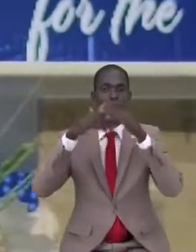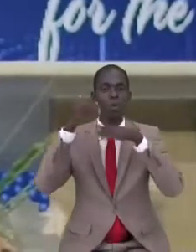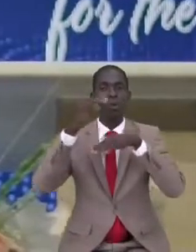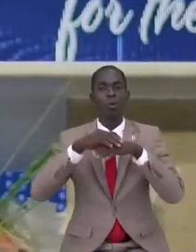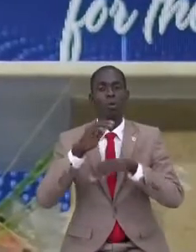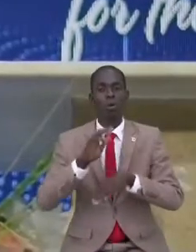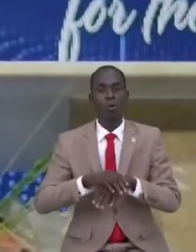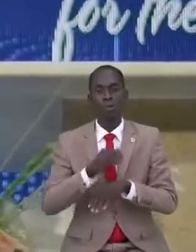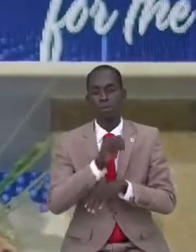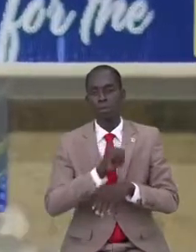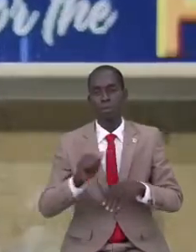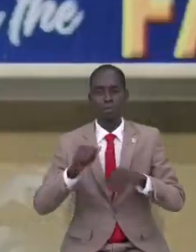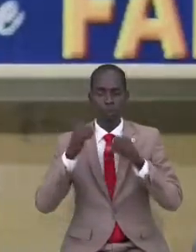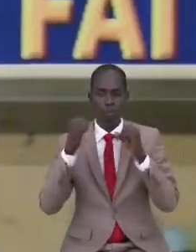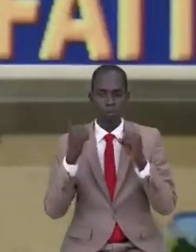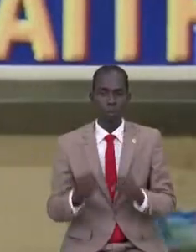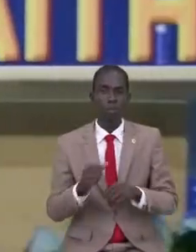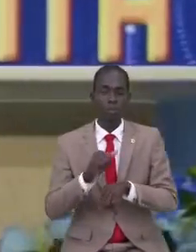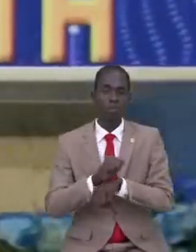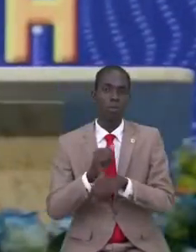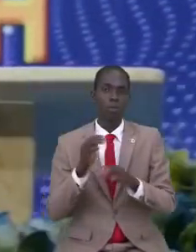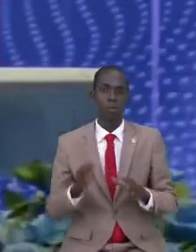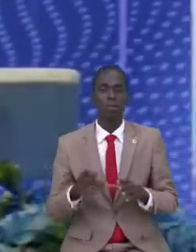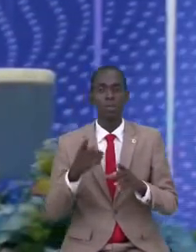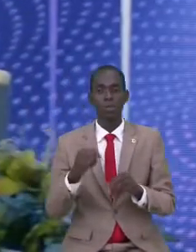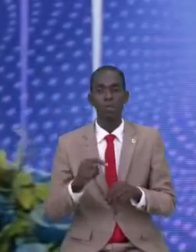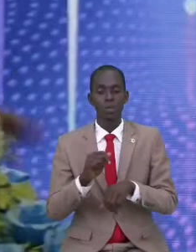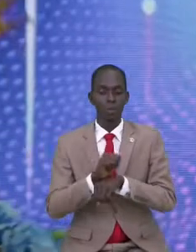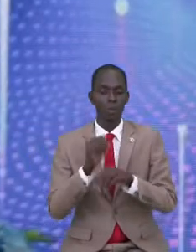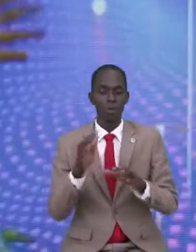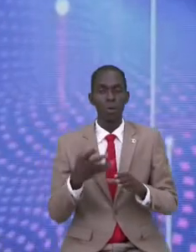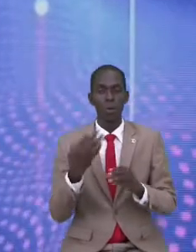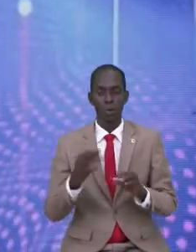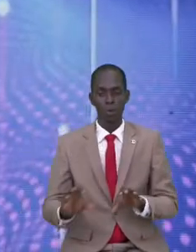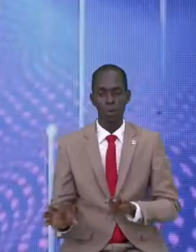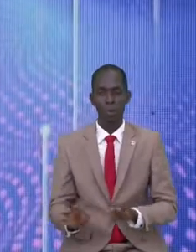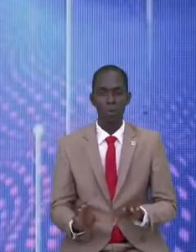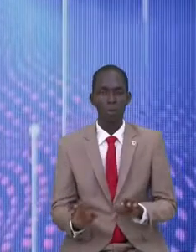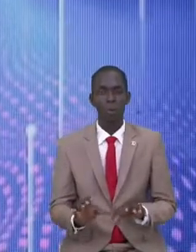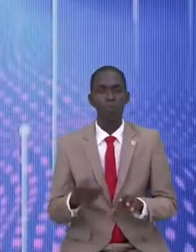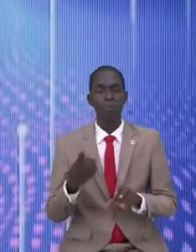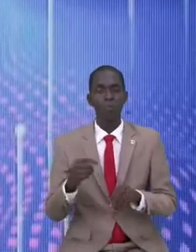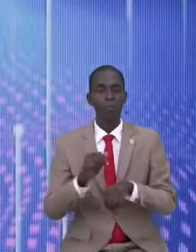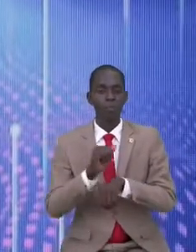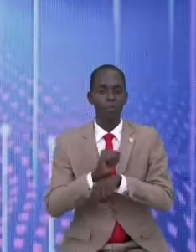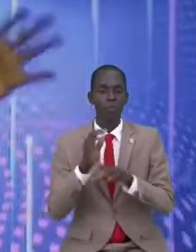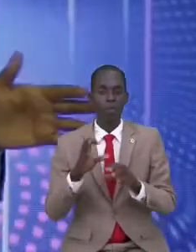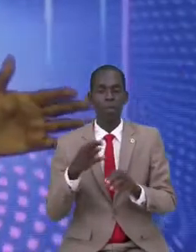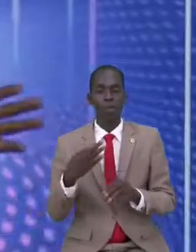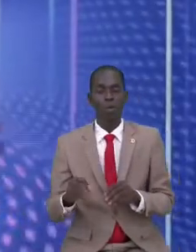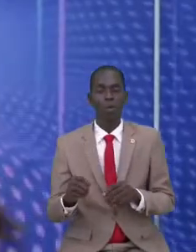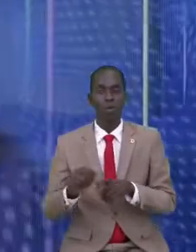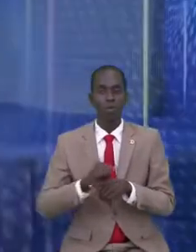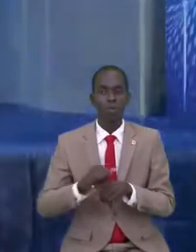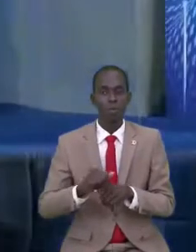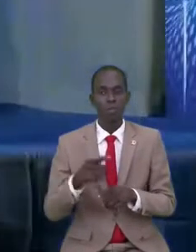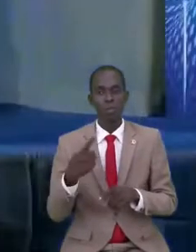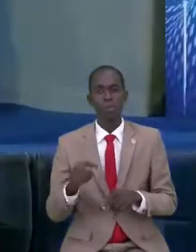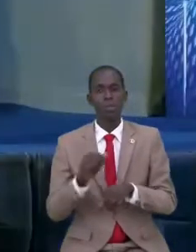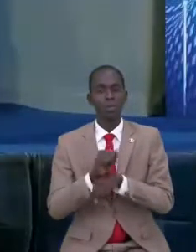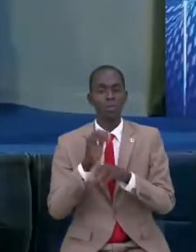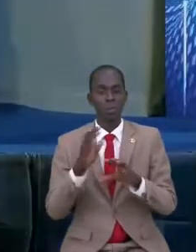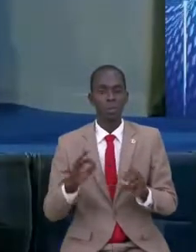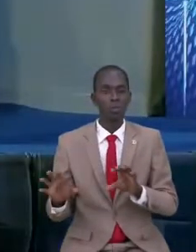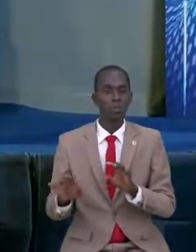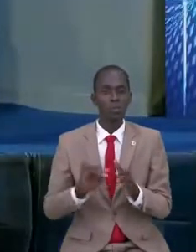solid rock, the rock of performance, and the rock of practice, and the rock of doing